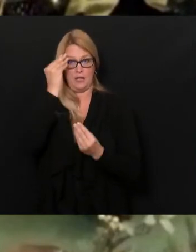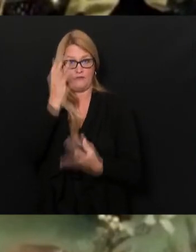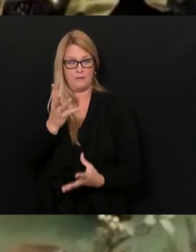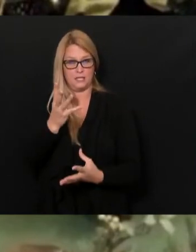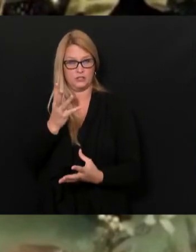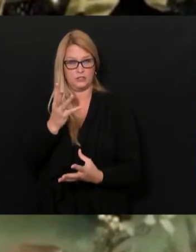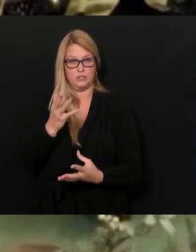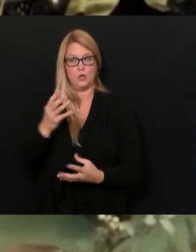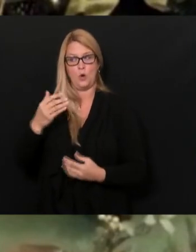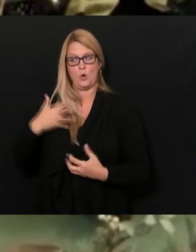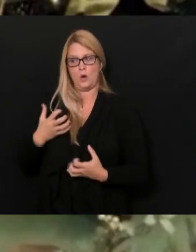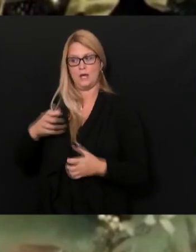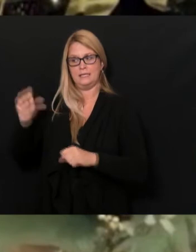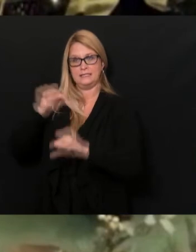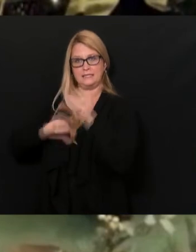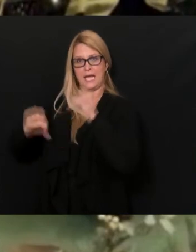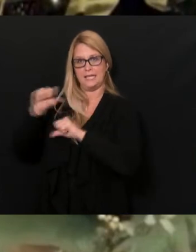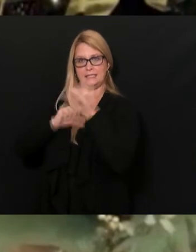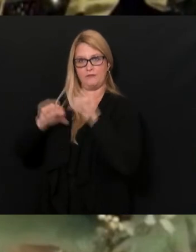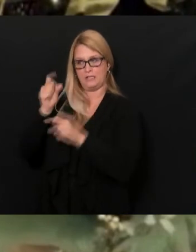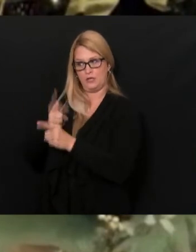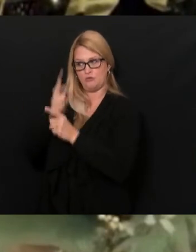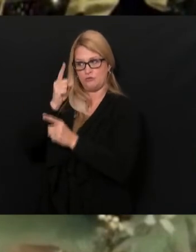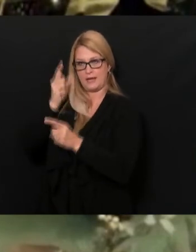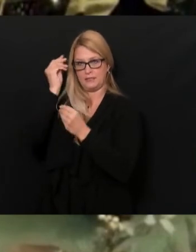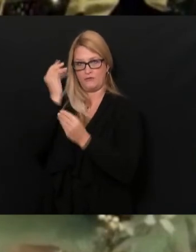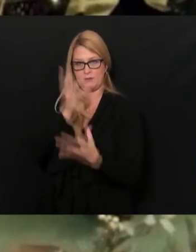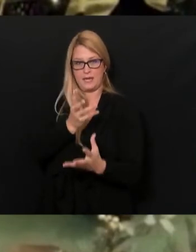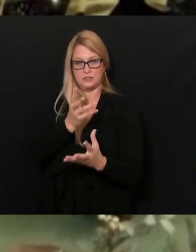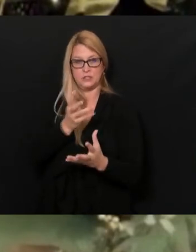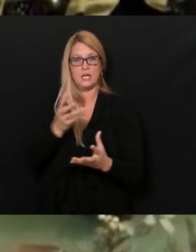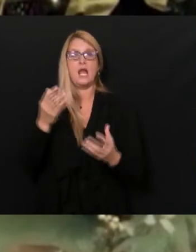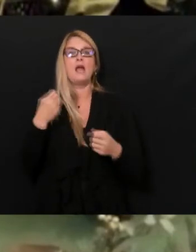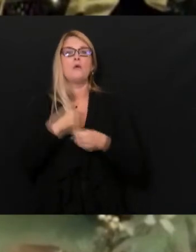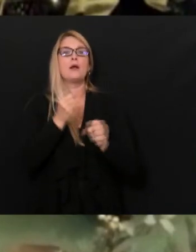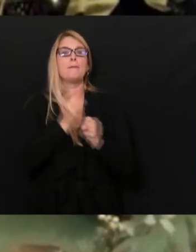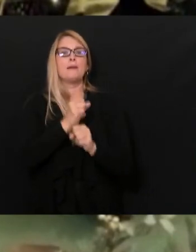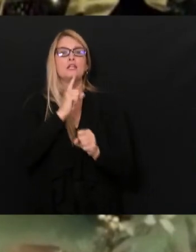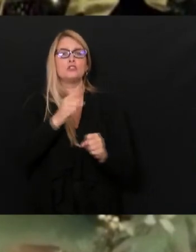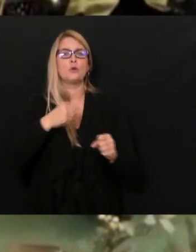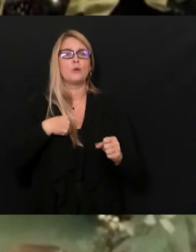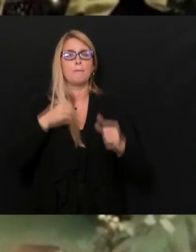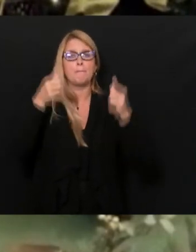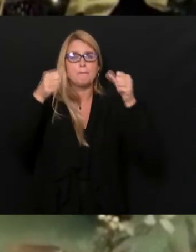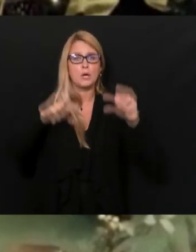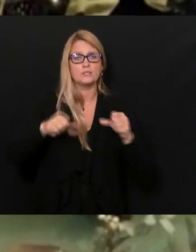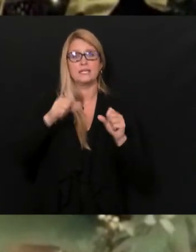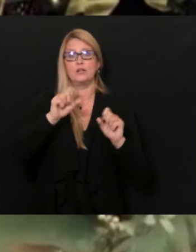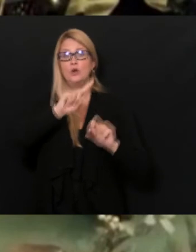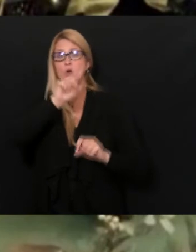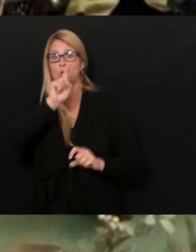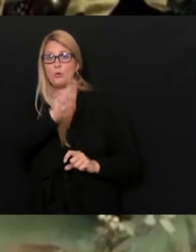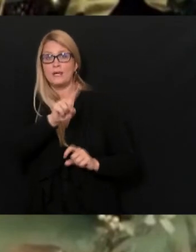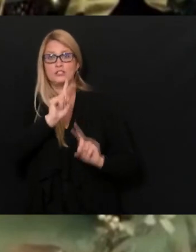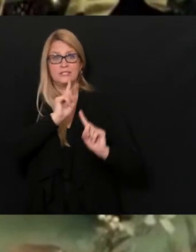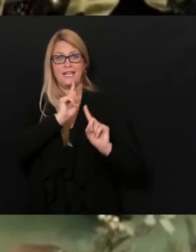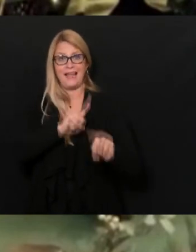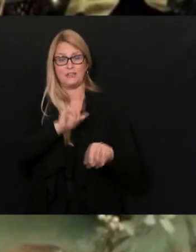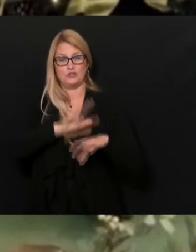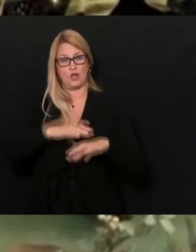scientifically sound, accurate information, and we're posting questions and answers information on the